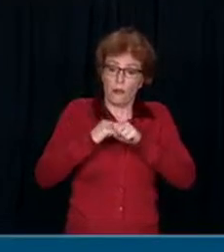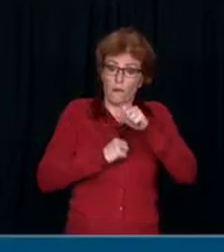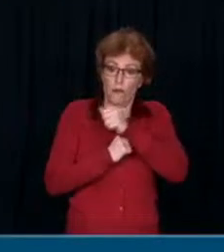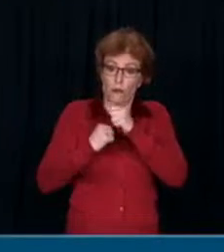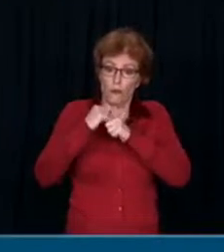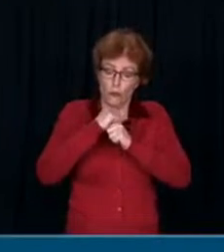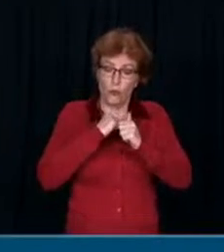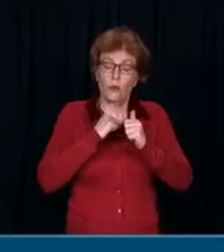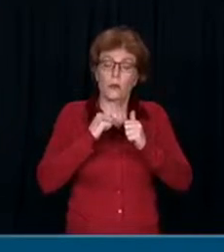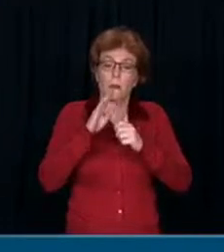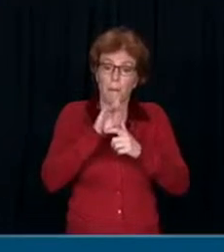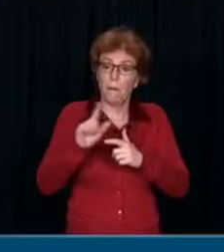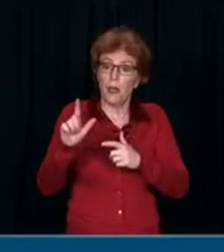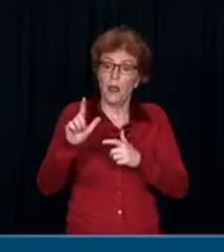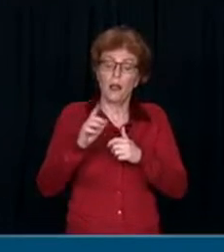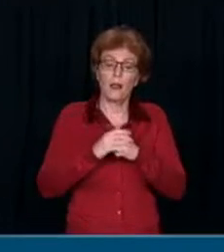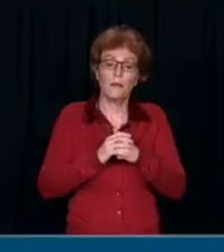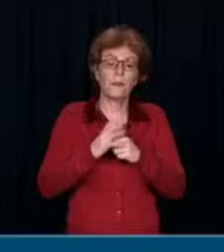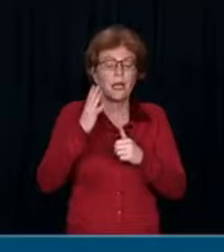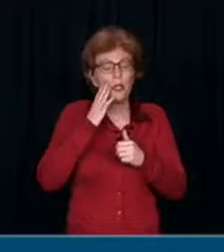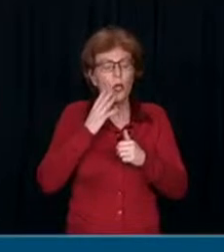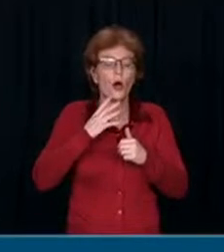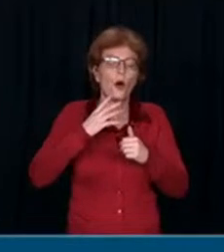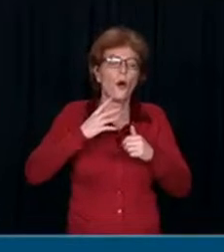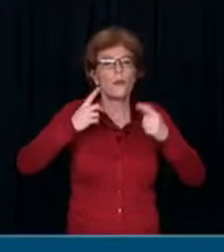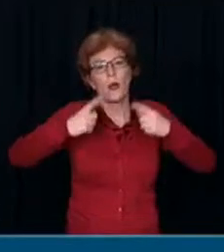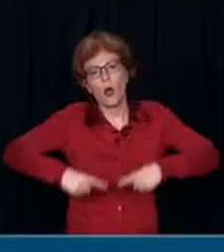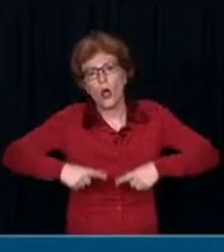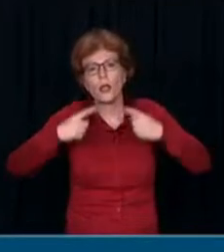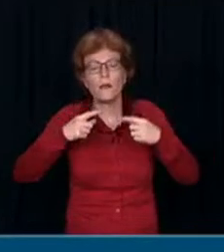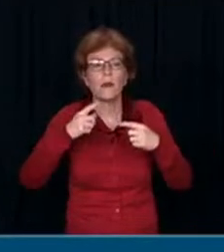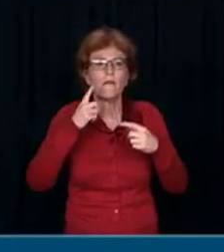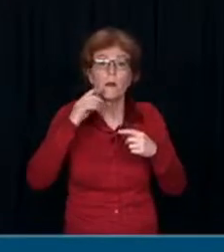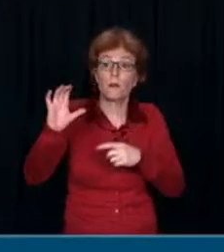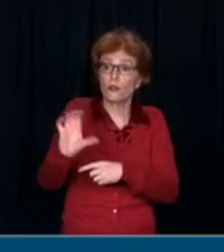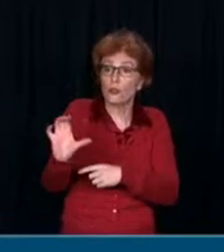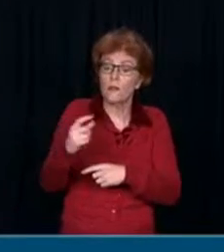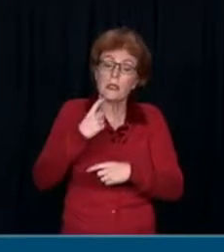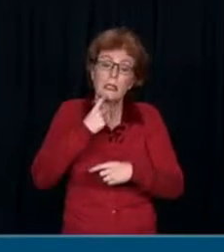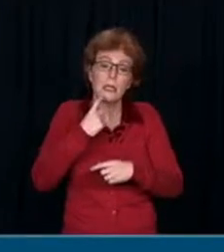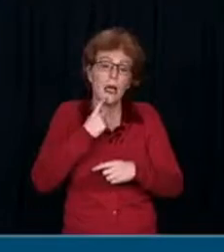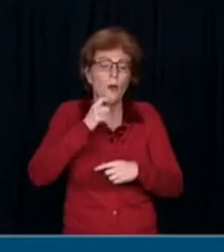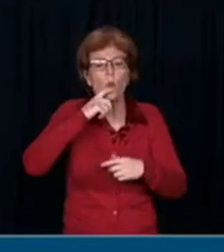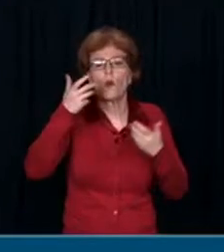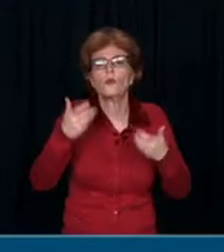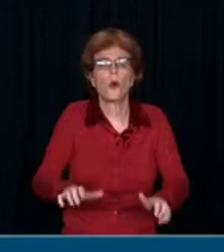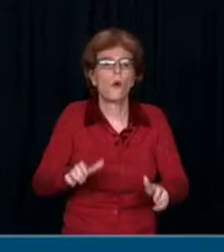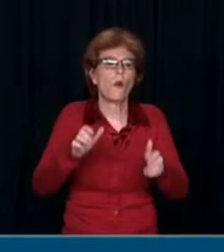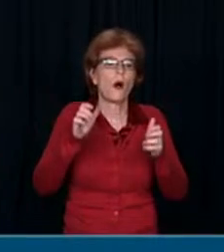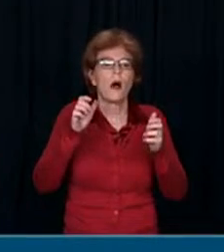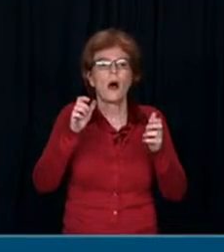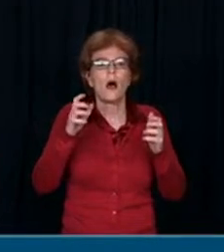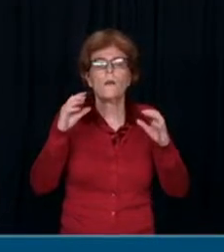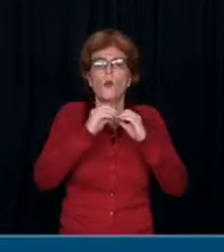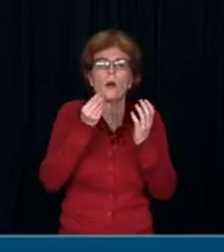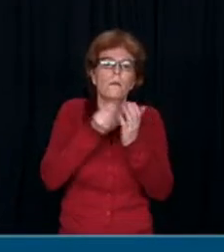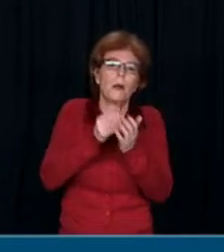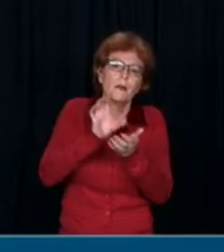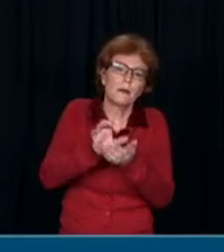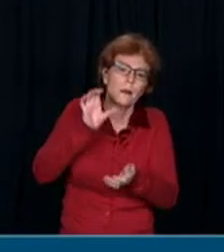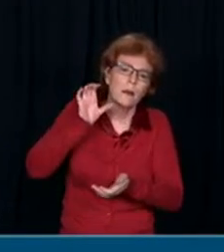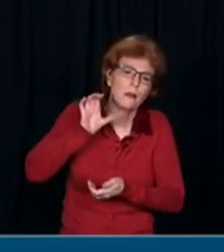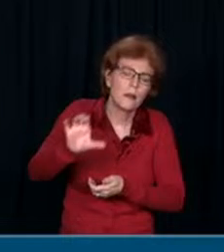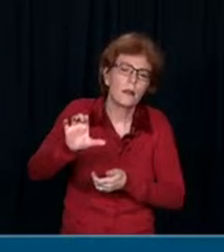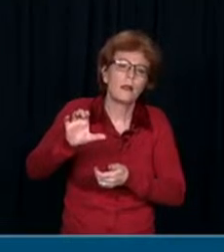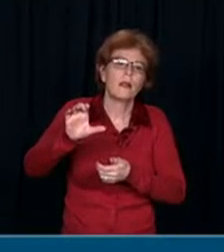bill. I know the argument from conservatives that will say, well, we don't want to put any more dollars on